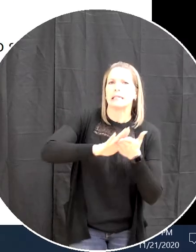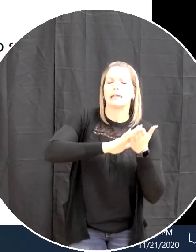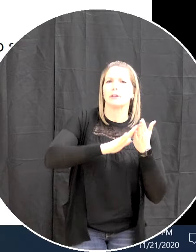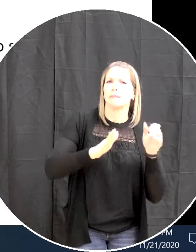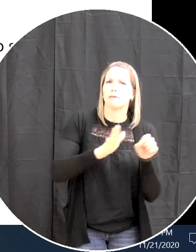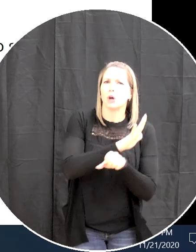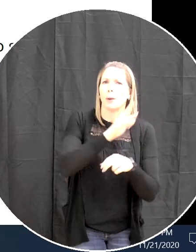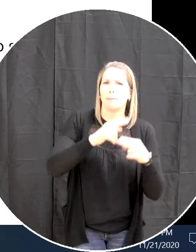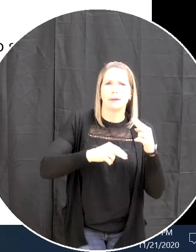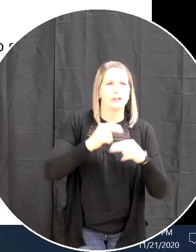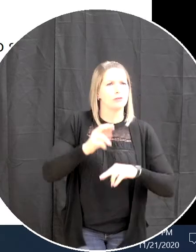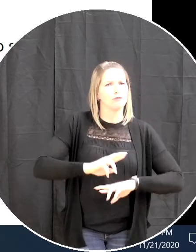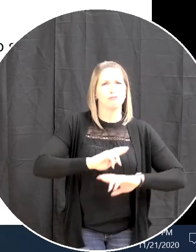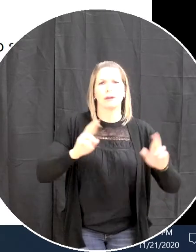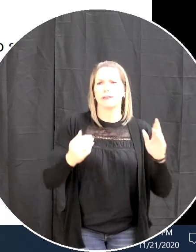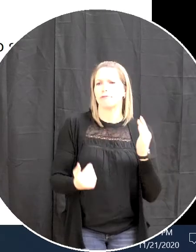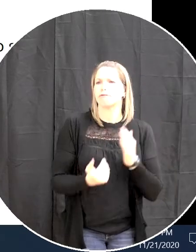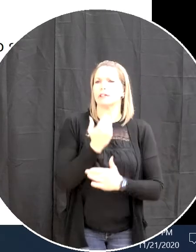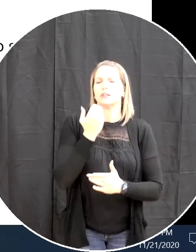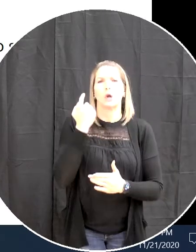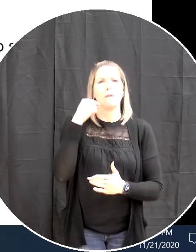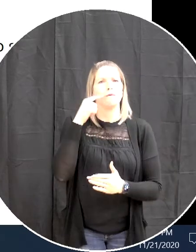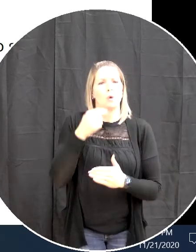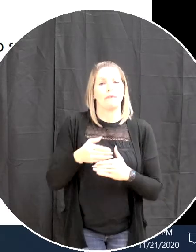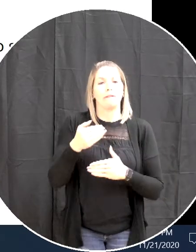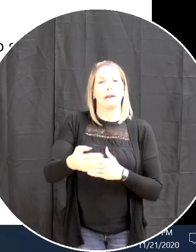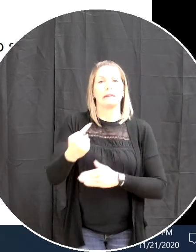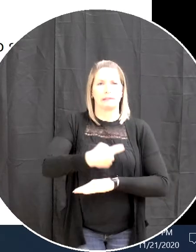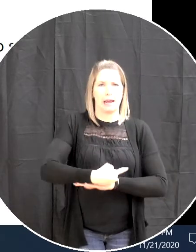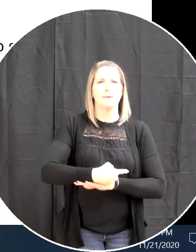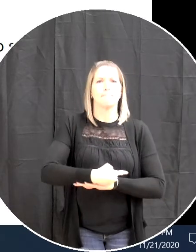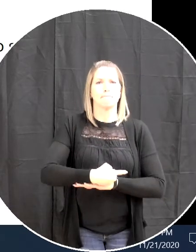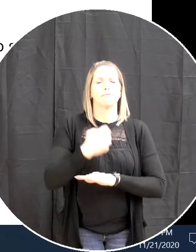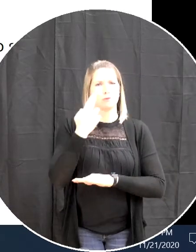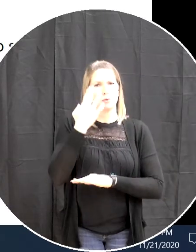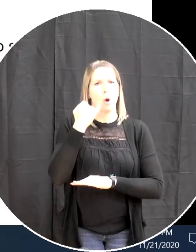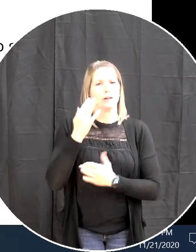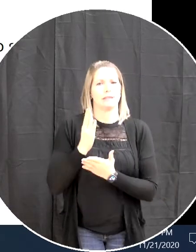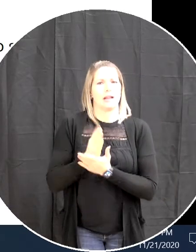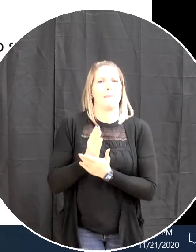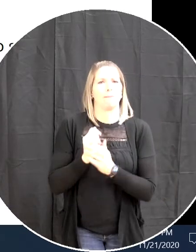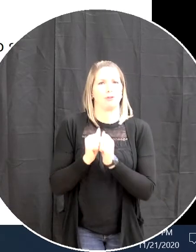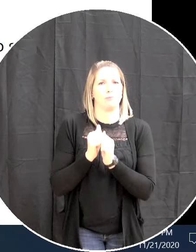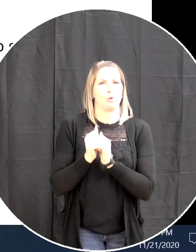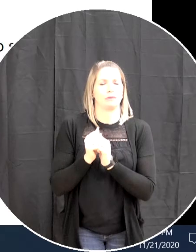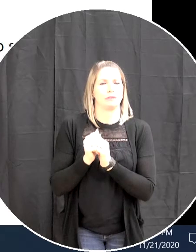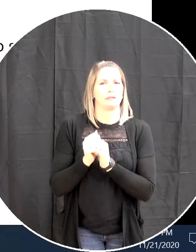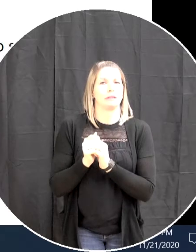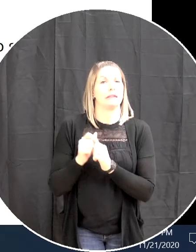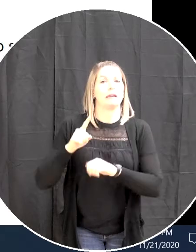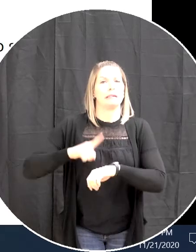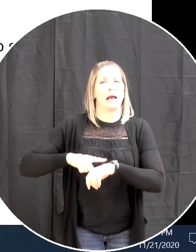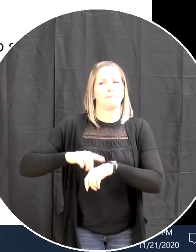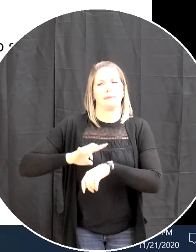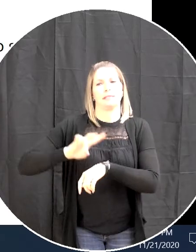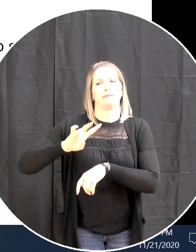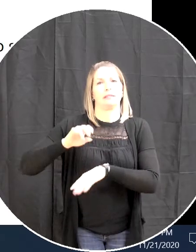that we can have a clean re-entry, as it were, for the next day. So extracurricular activities will continue to be